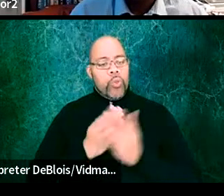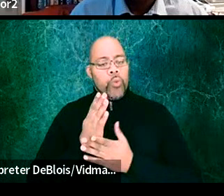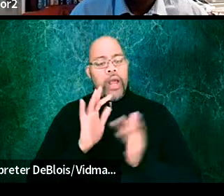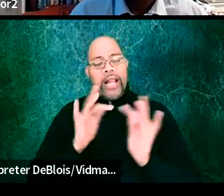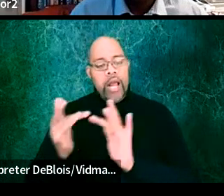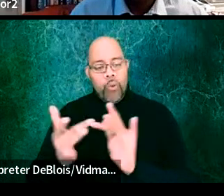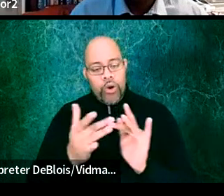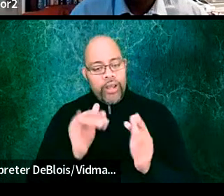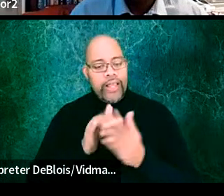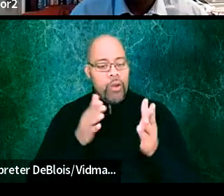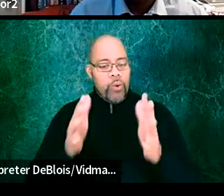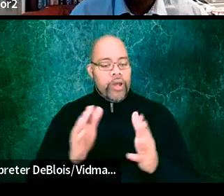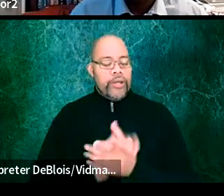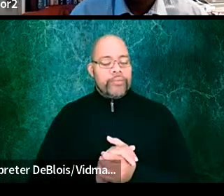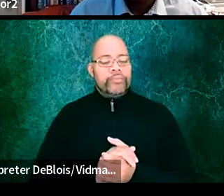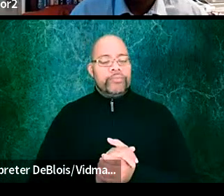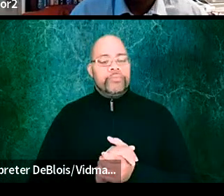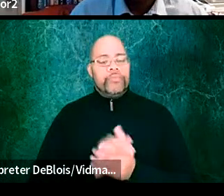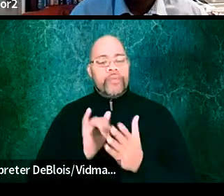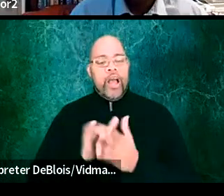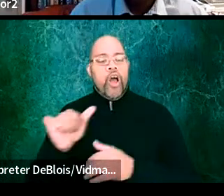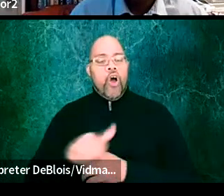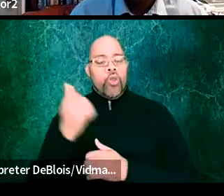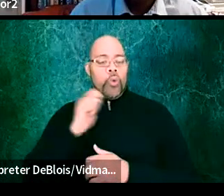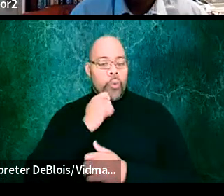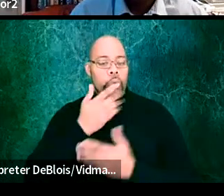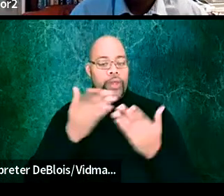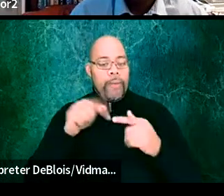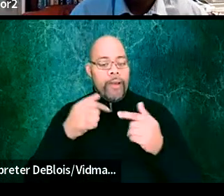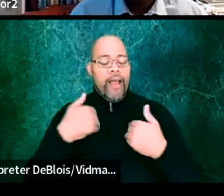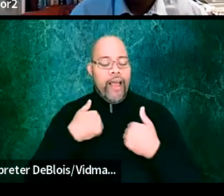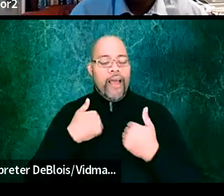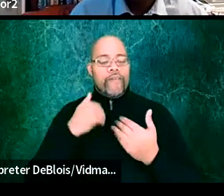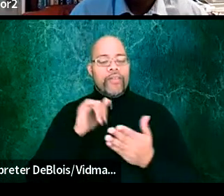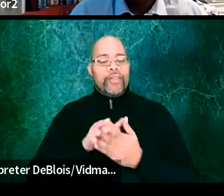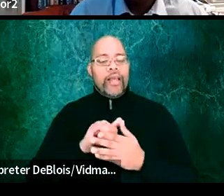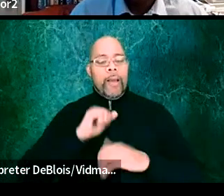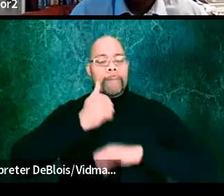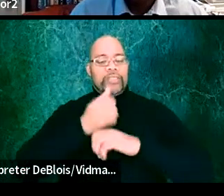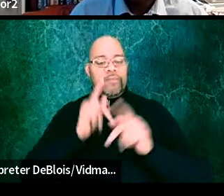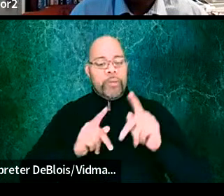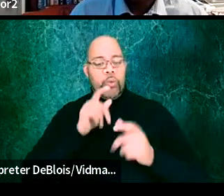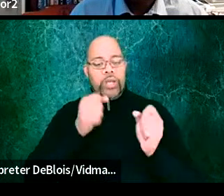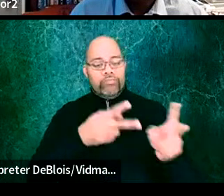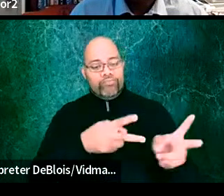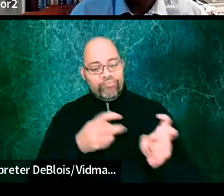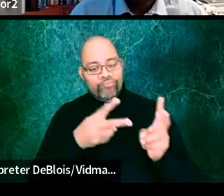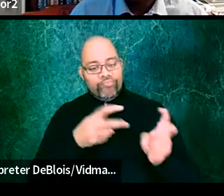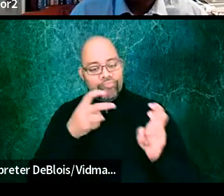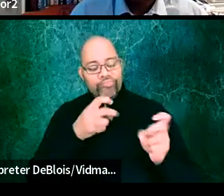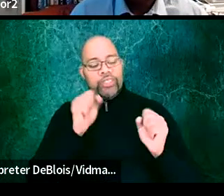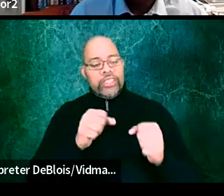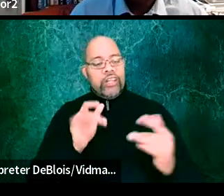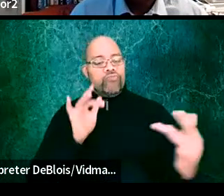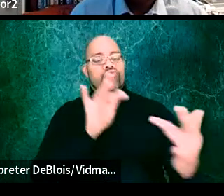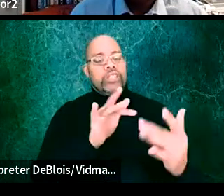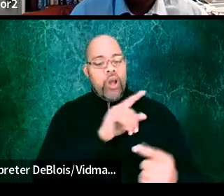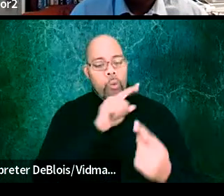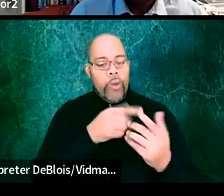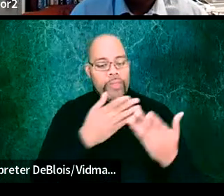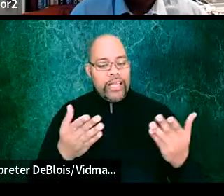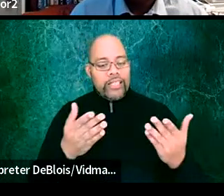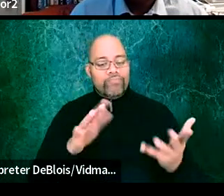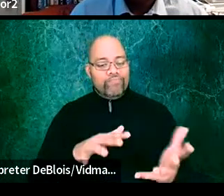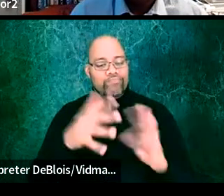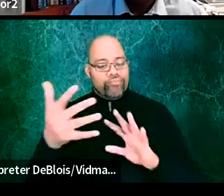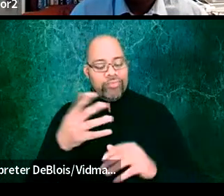networking in that way, which is another cool thing about having sort of a base of people to draw from, is you can reach out when things are going